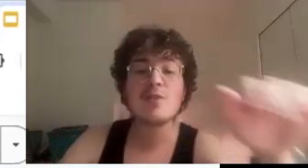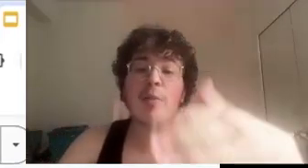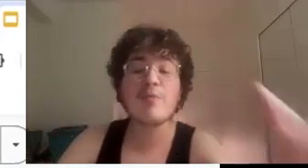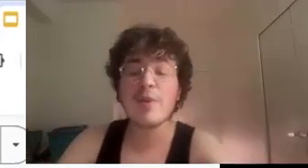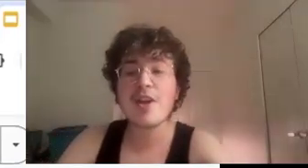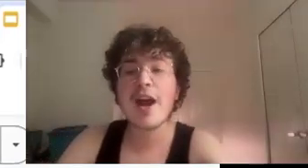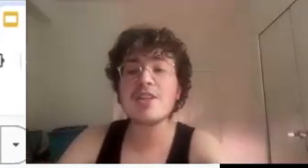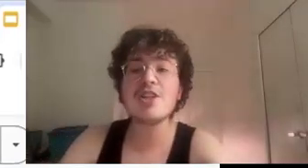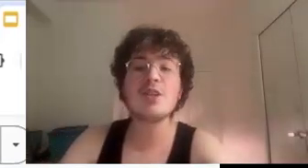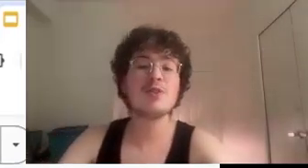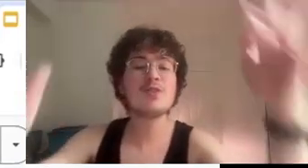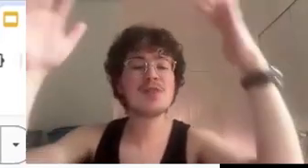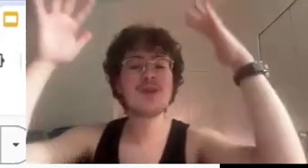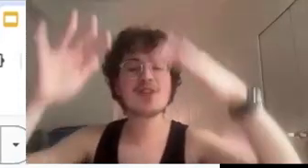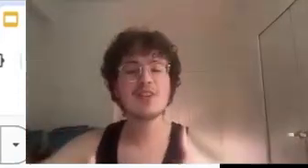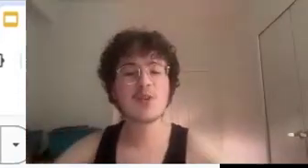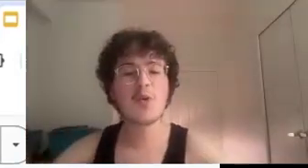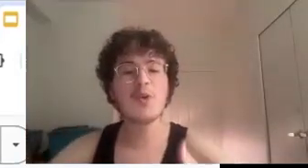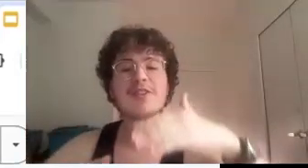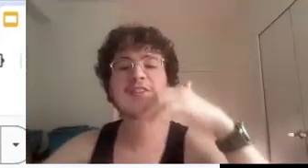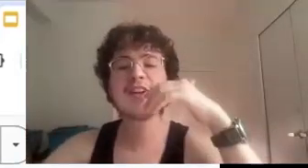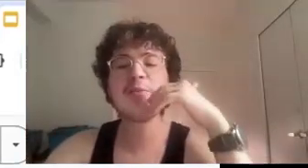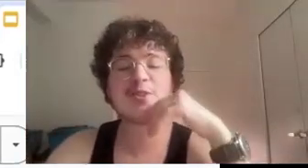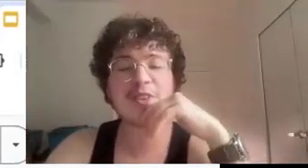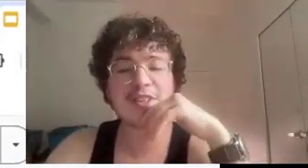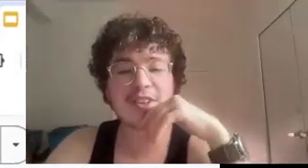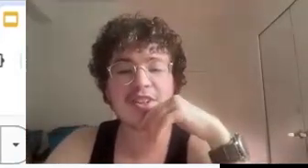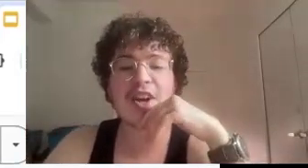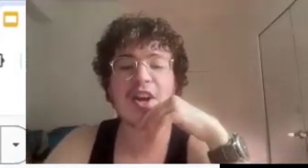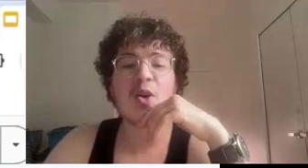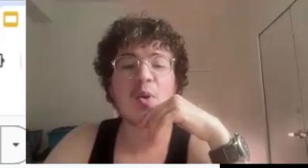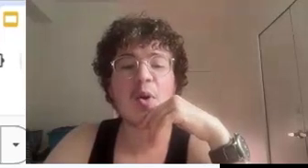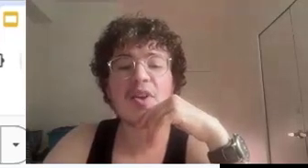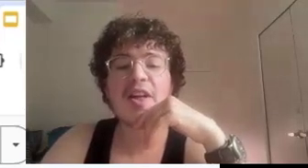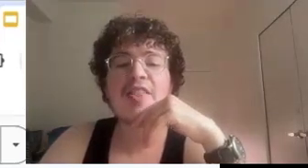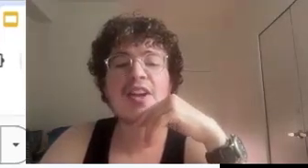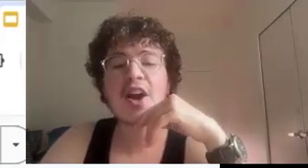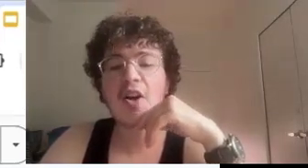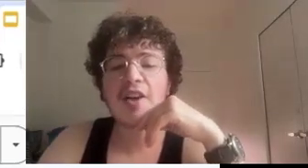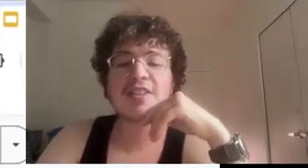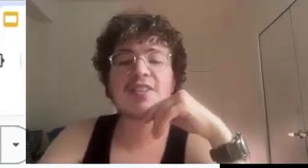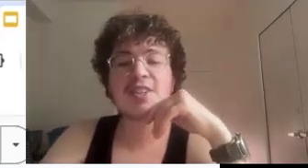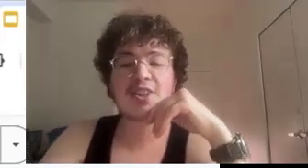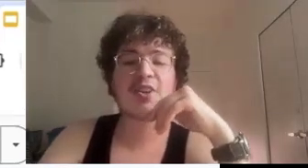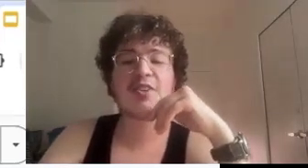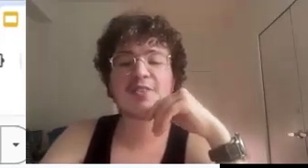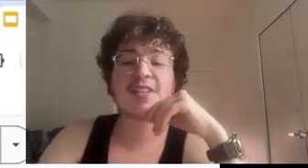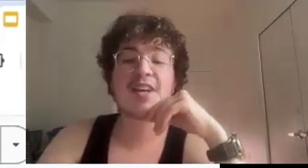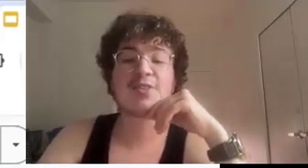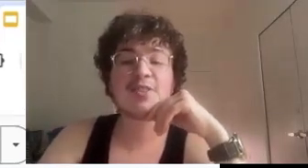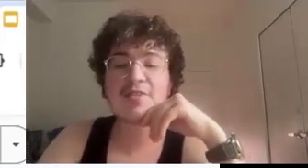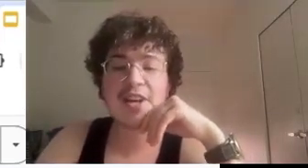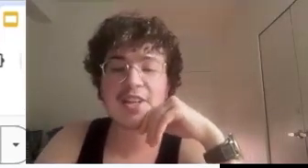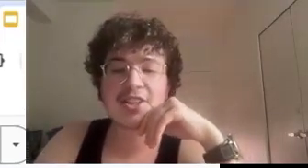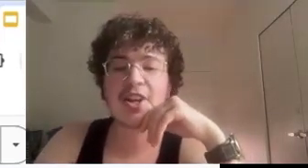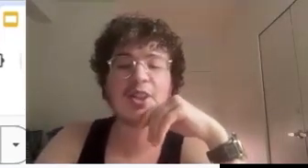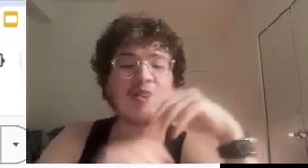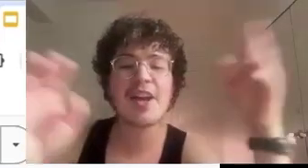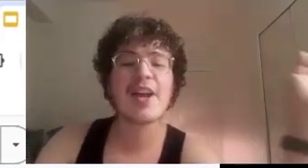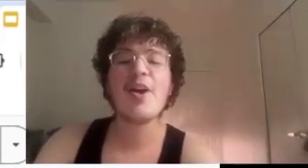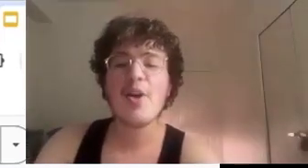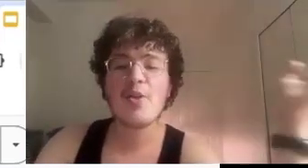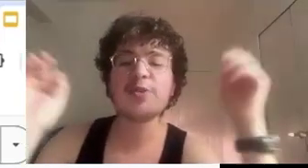So as I mentioned earlier, I was also curious about the scope of these authoritarian and deeply disturbing